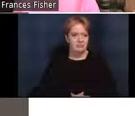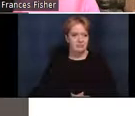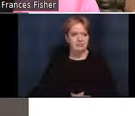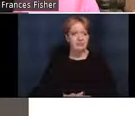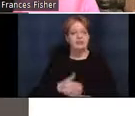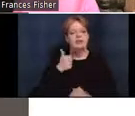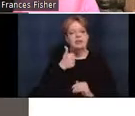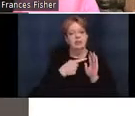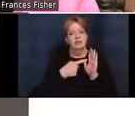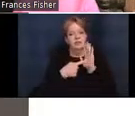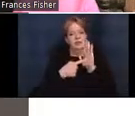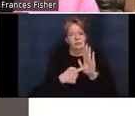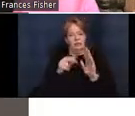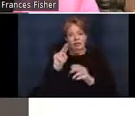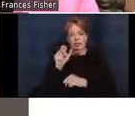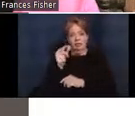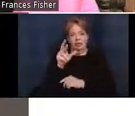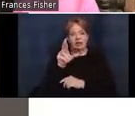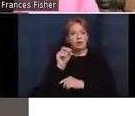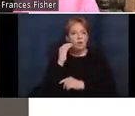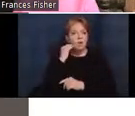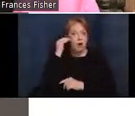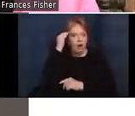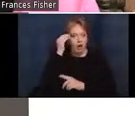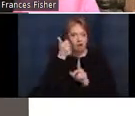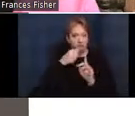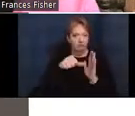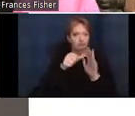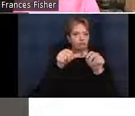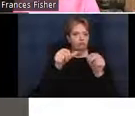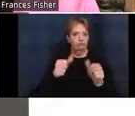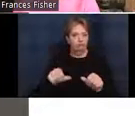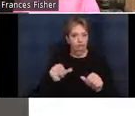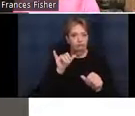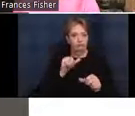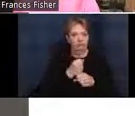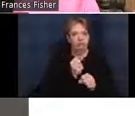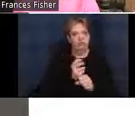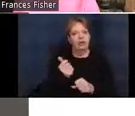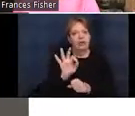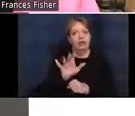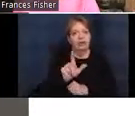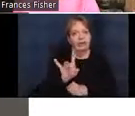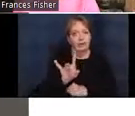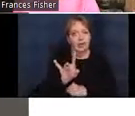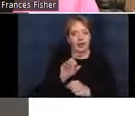exhibited Negro Head, which she had done in 1928 in bronze, was shown at MoMA